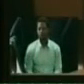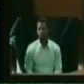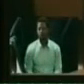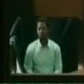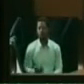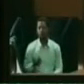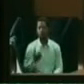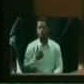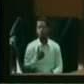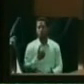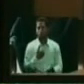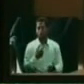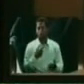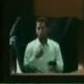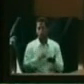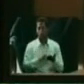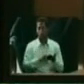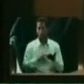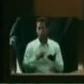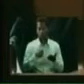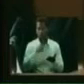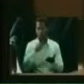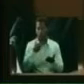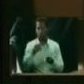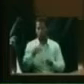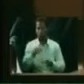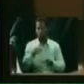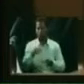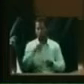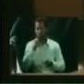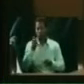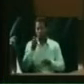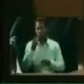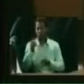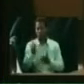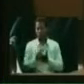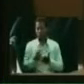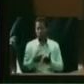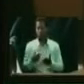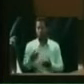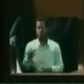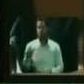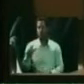We're just not approving it if we vote against it. Commissioner McKenzie.